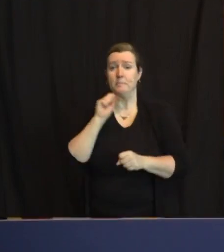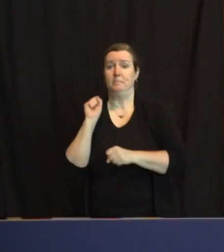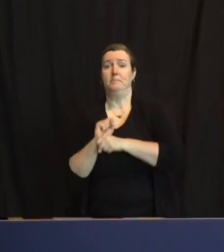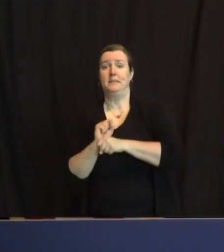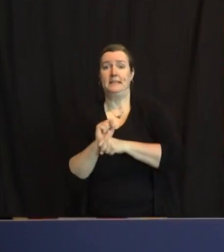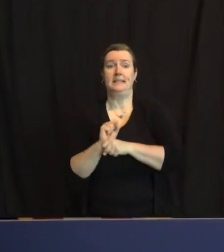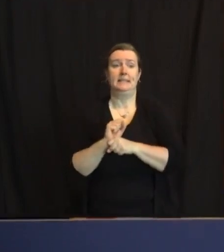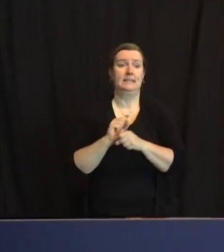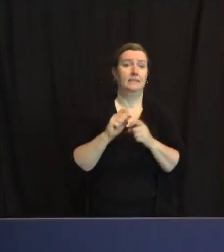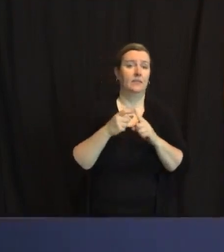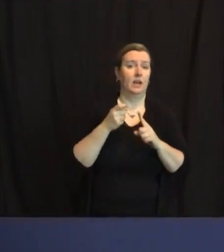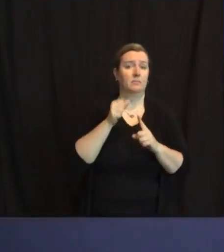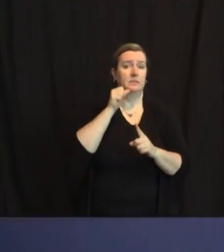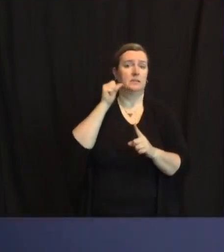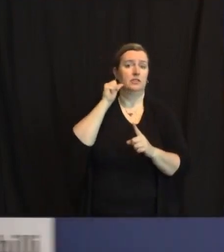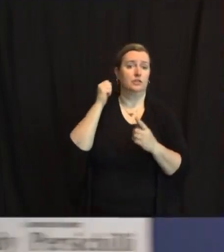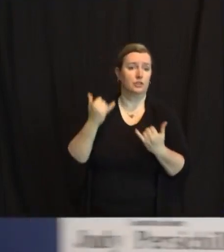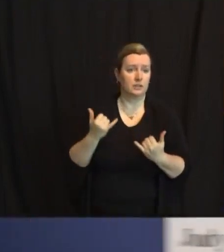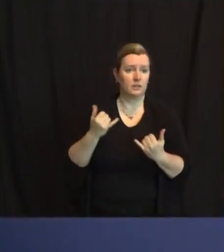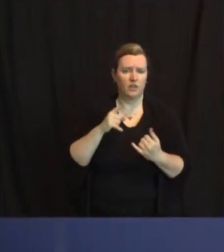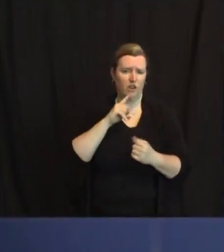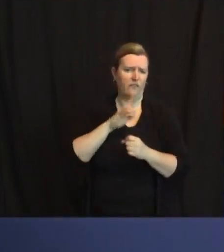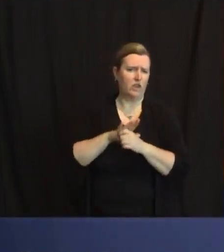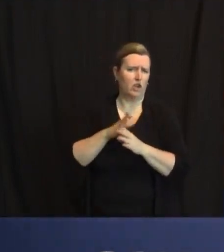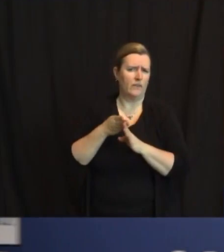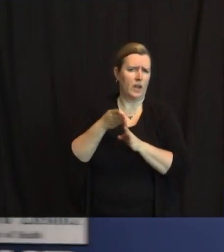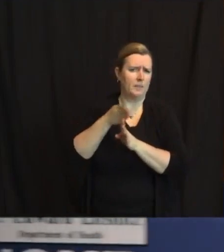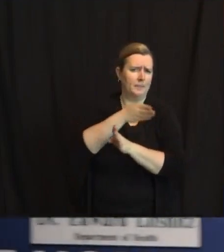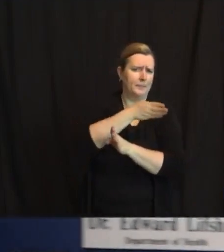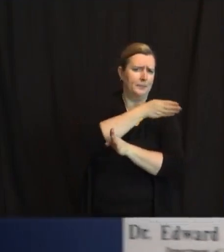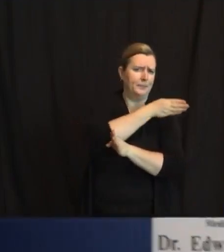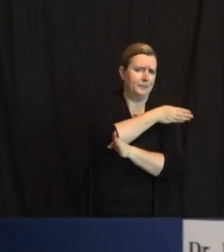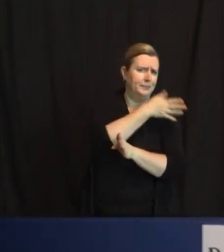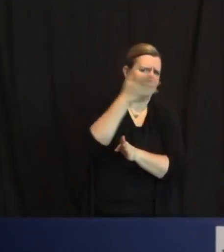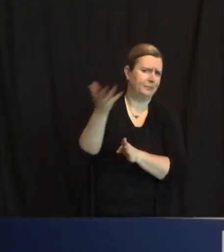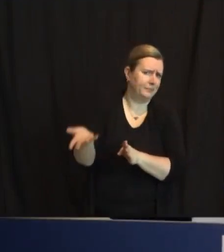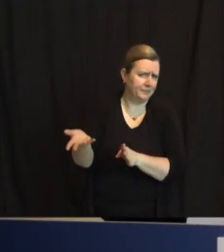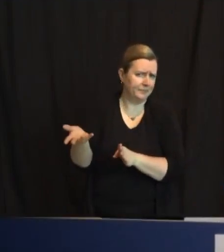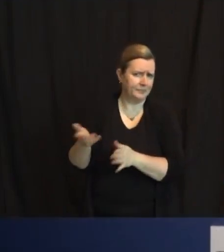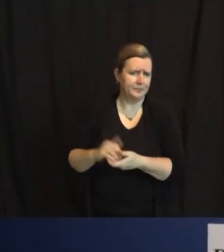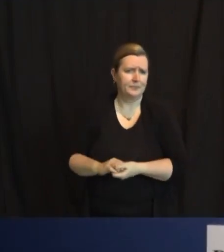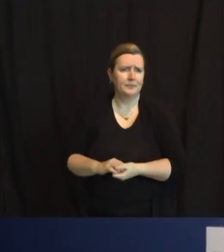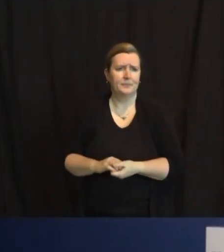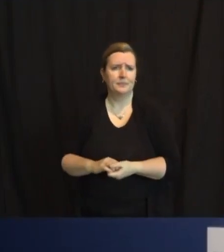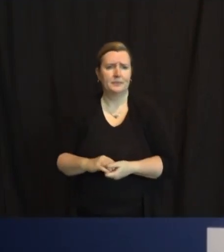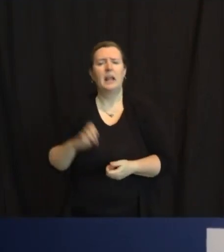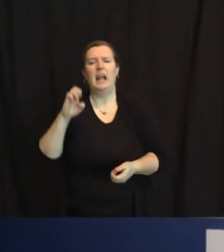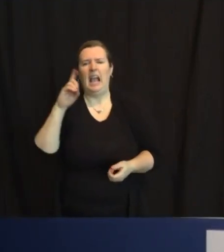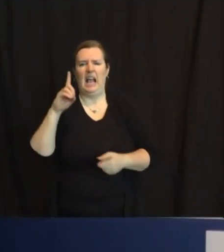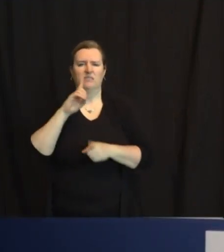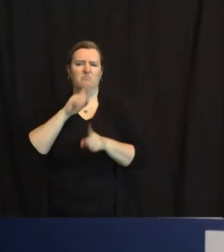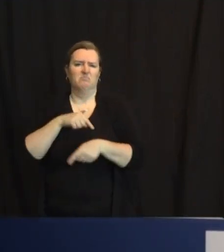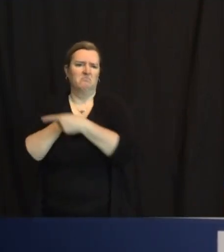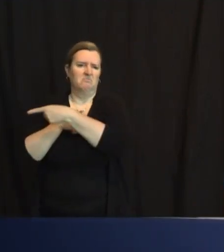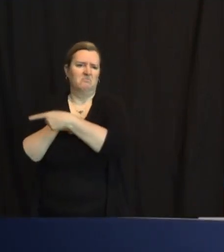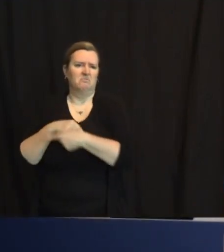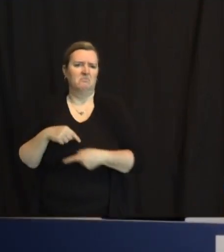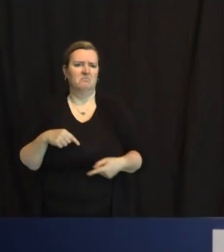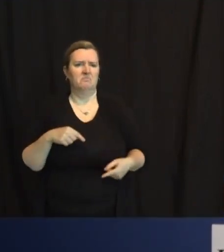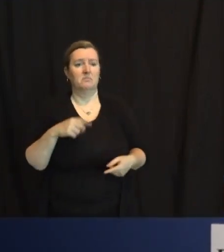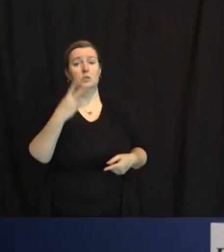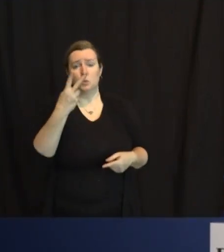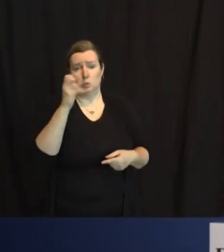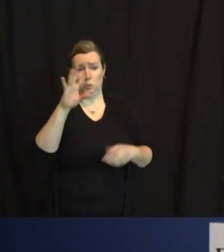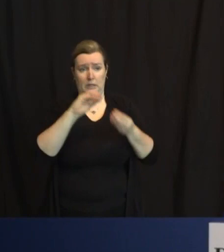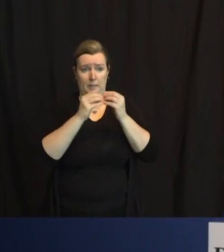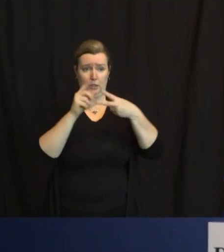count? I'll talk about the deaths and how that happens. We report out two numbers every day. The number today, for